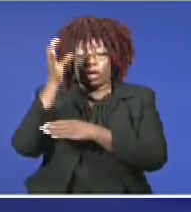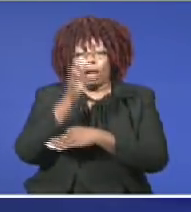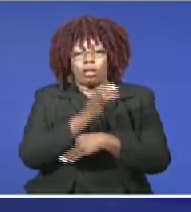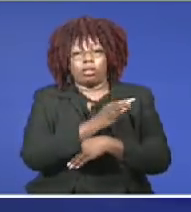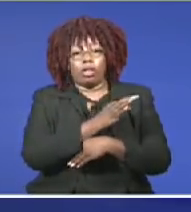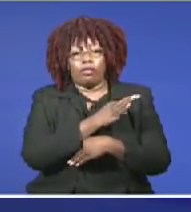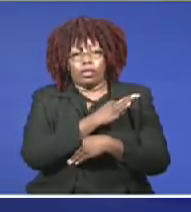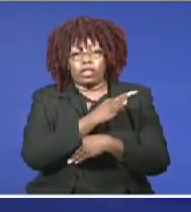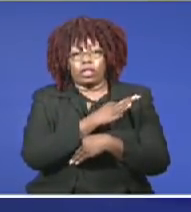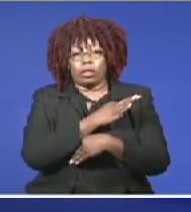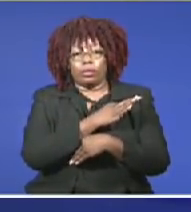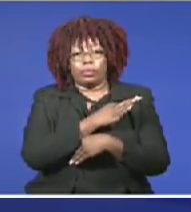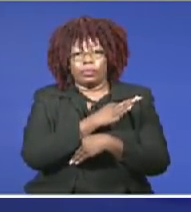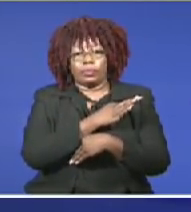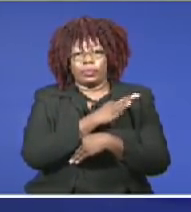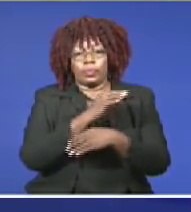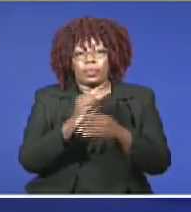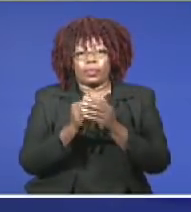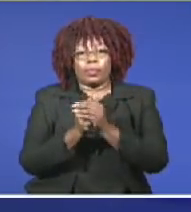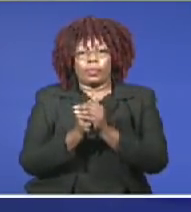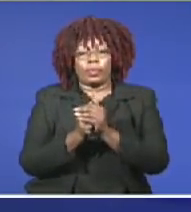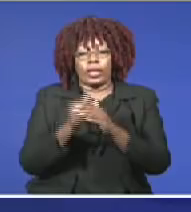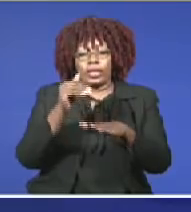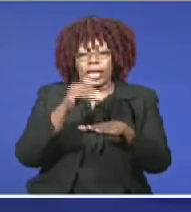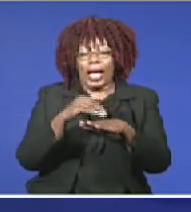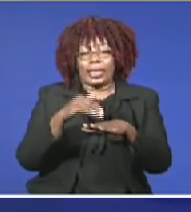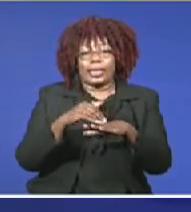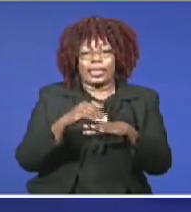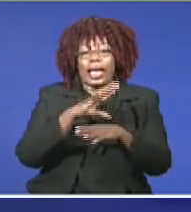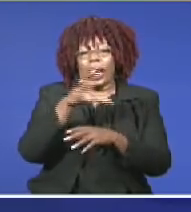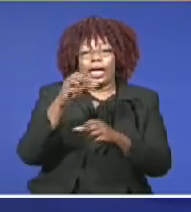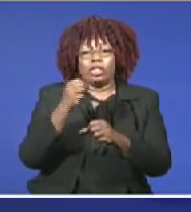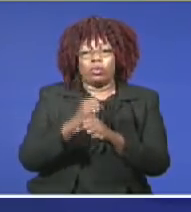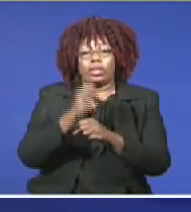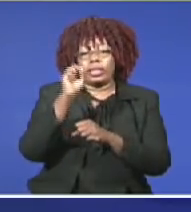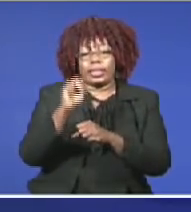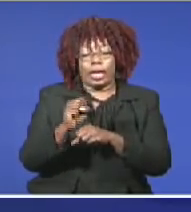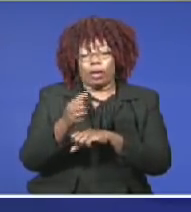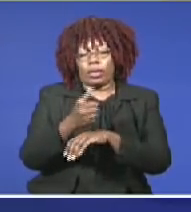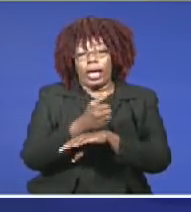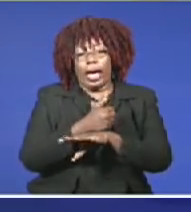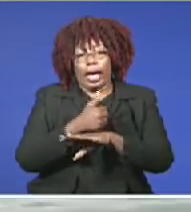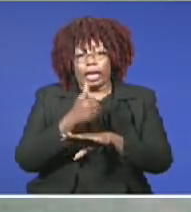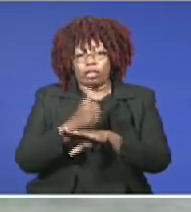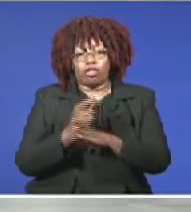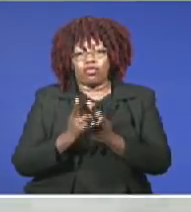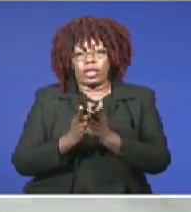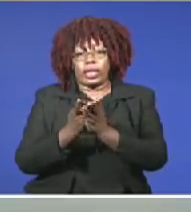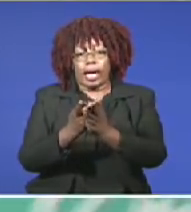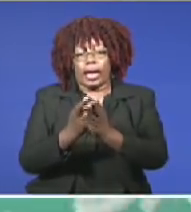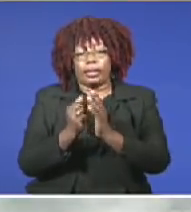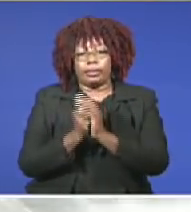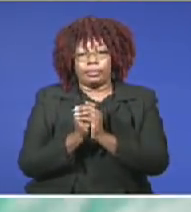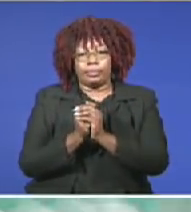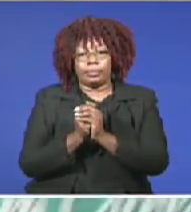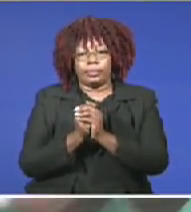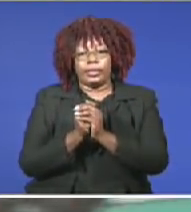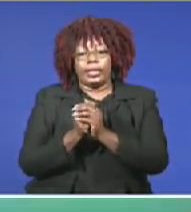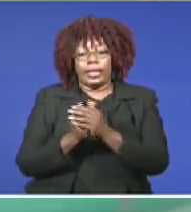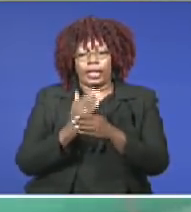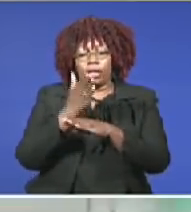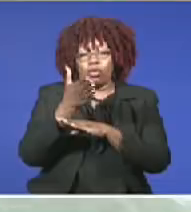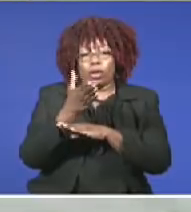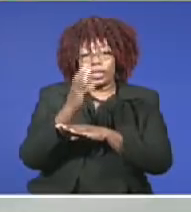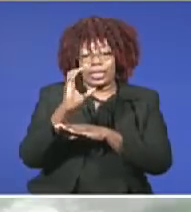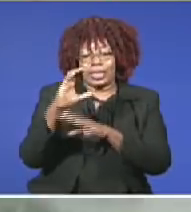yard on the weekend catching the waves at the annual South Andros Regatta. Here's his report. A low tide forcing the C-class sloops to